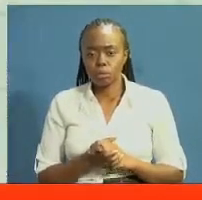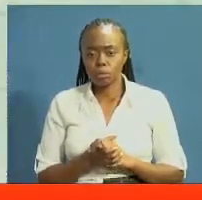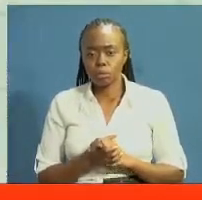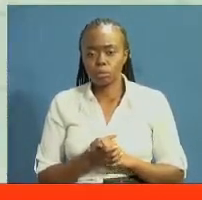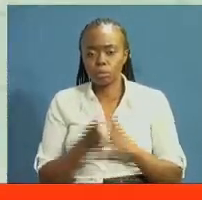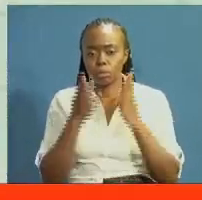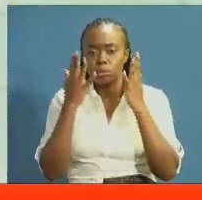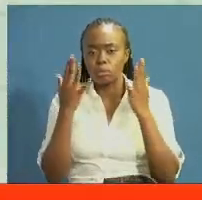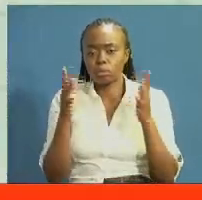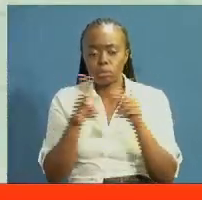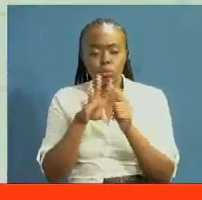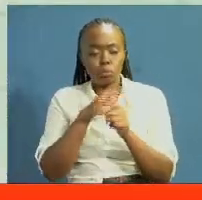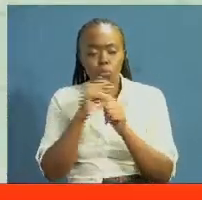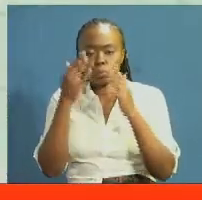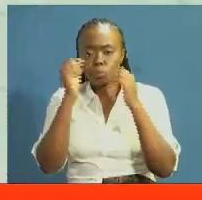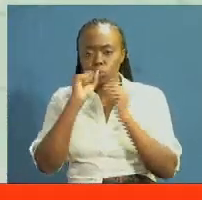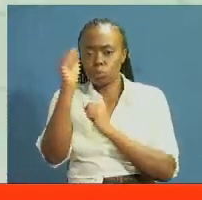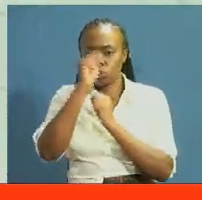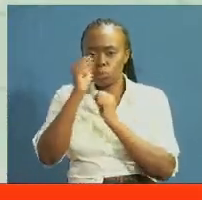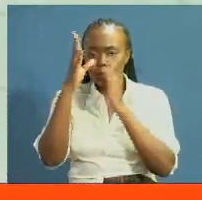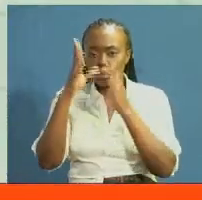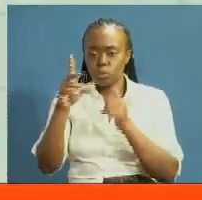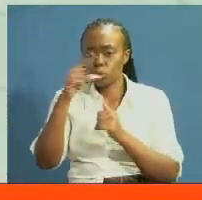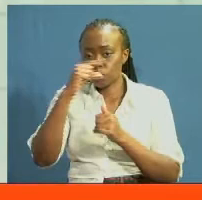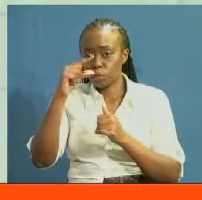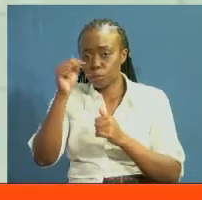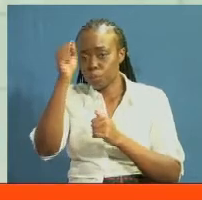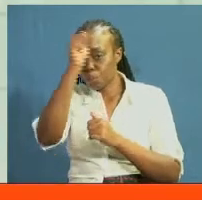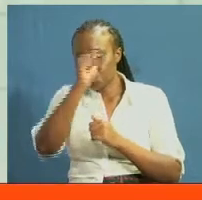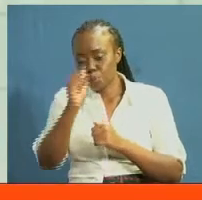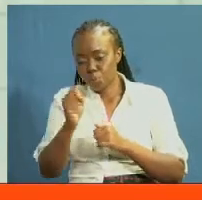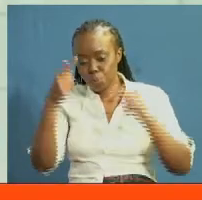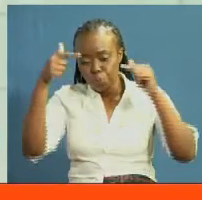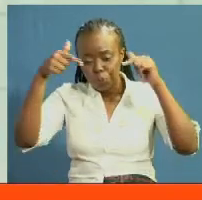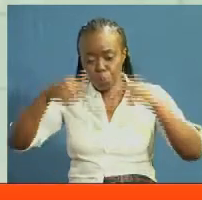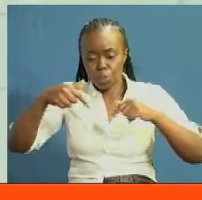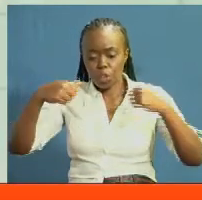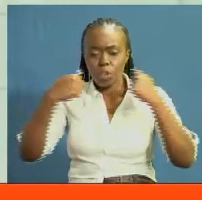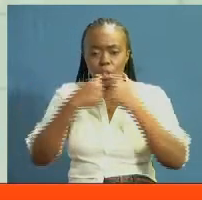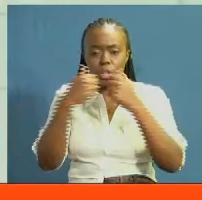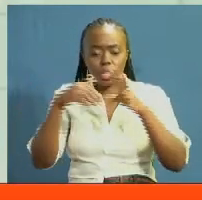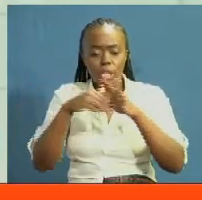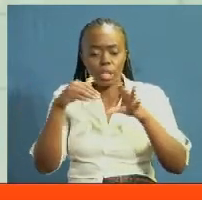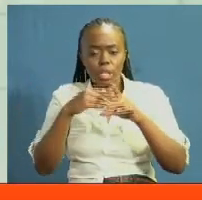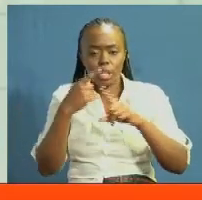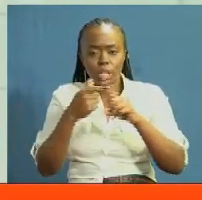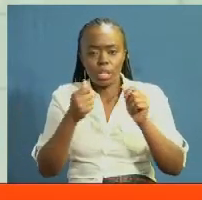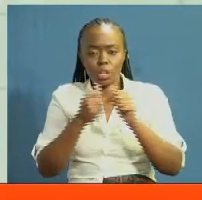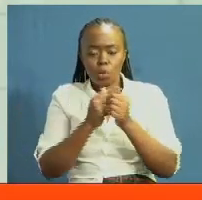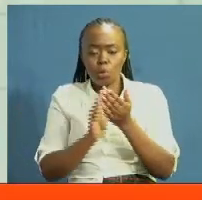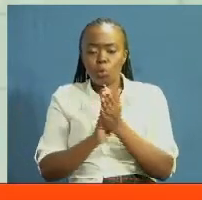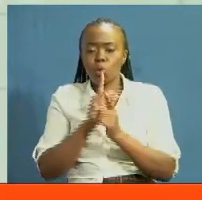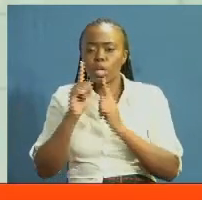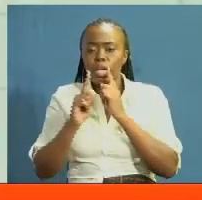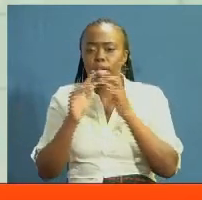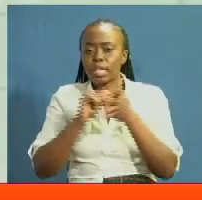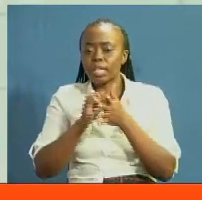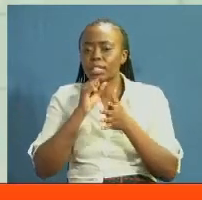And now to matters politics. Gatundu South MP Moses Kuria today hit out at Rigathi Gachagua over claim